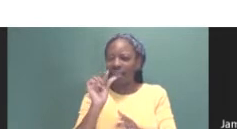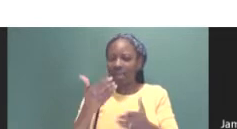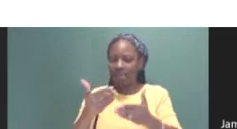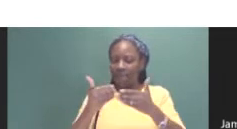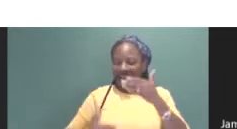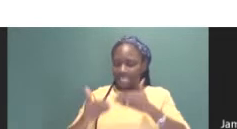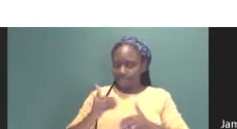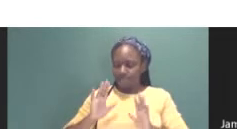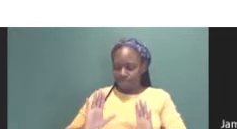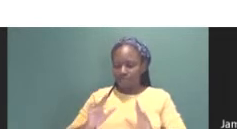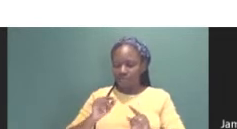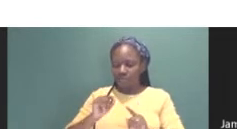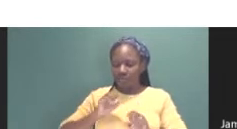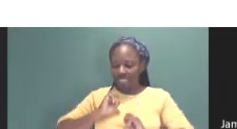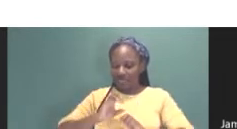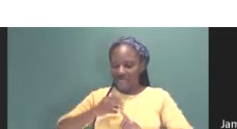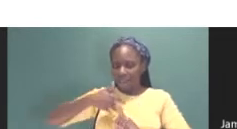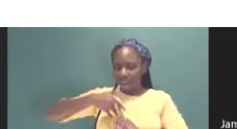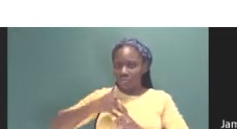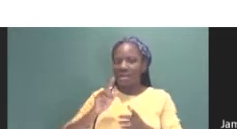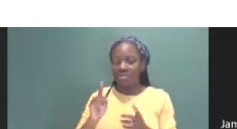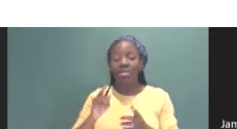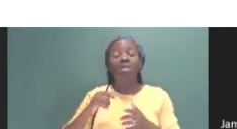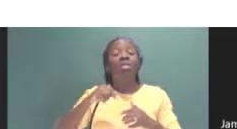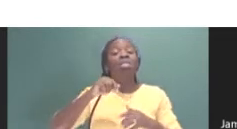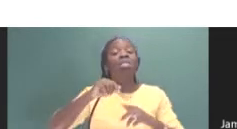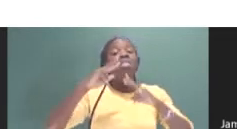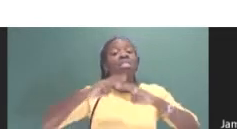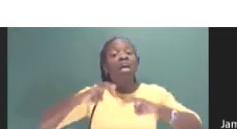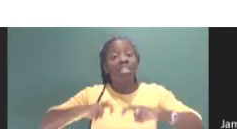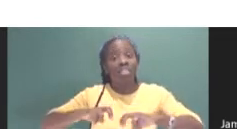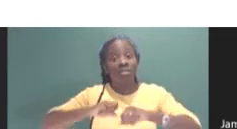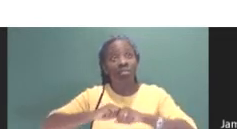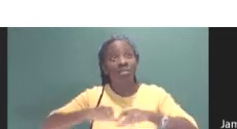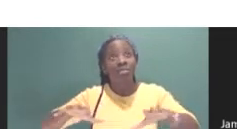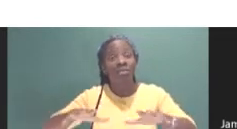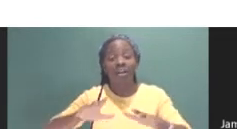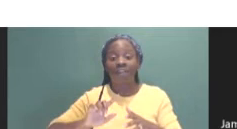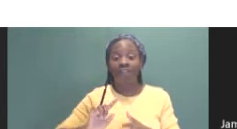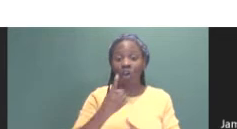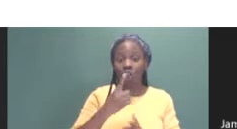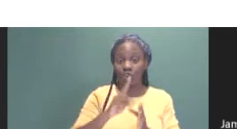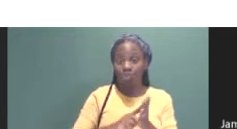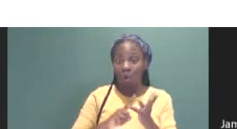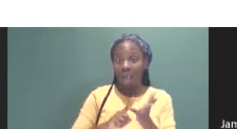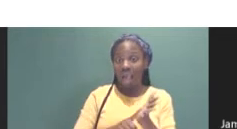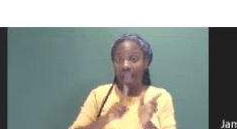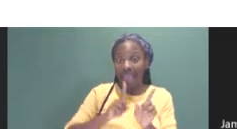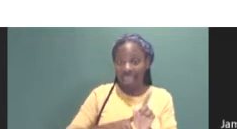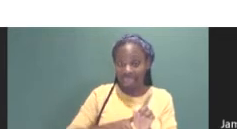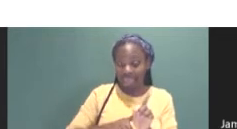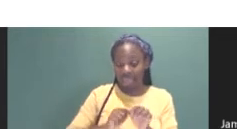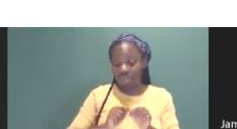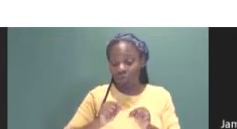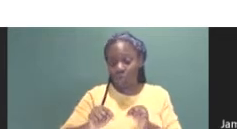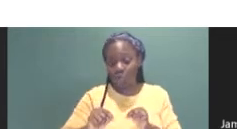study was rolled out between the 1st of July and the end of